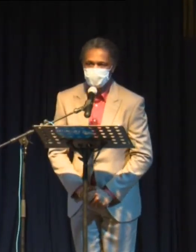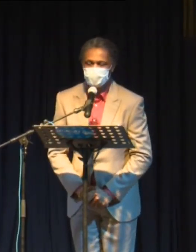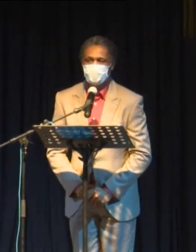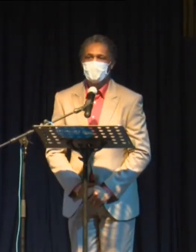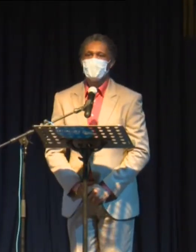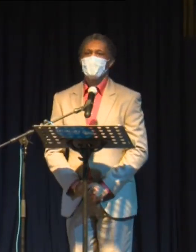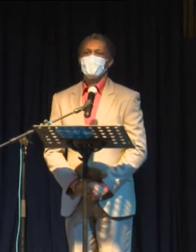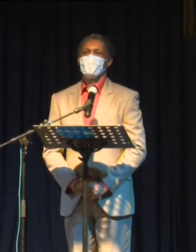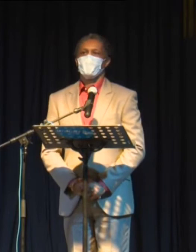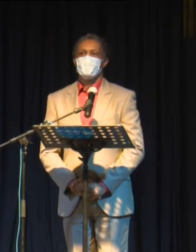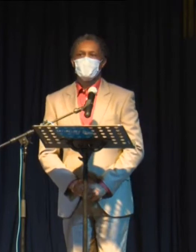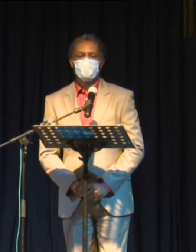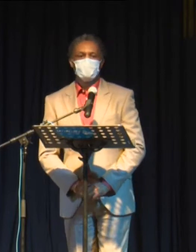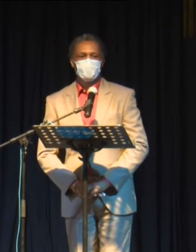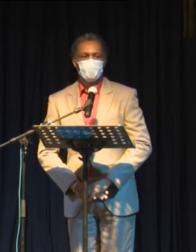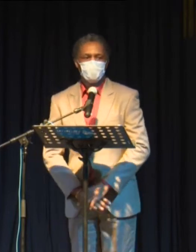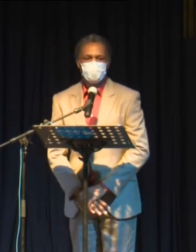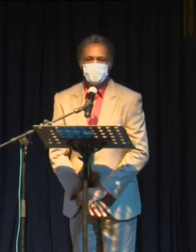acres.